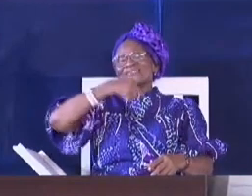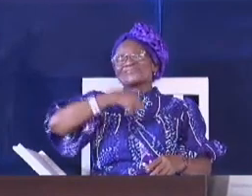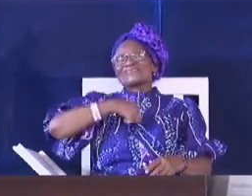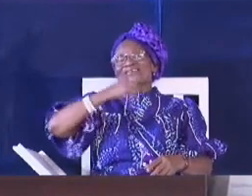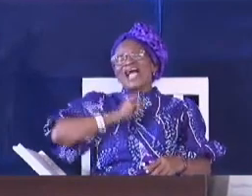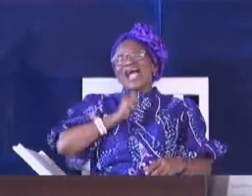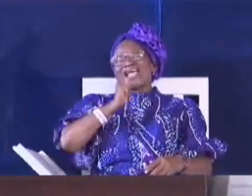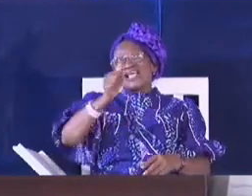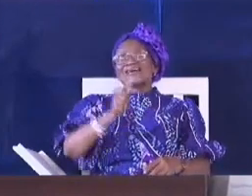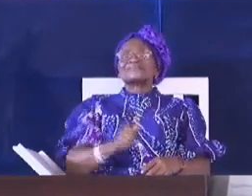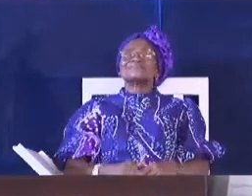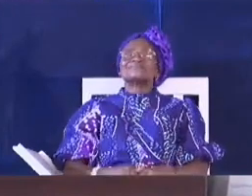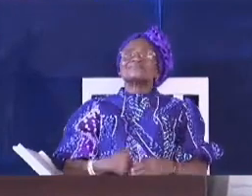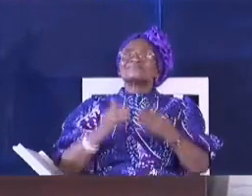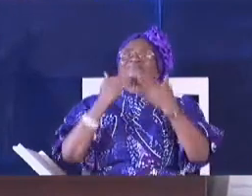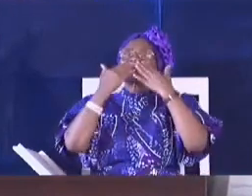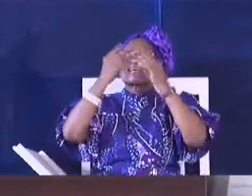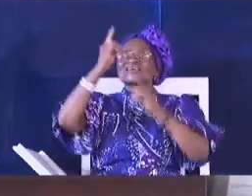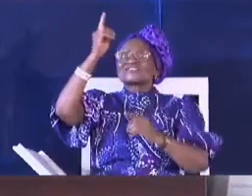Whew, thank you, Daddy.